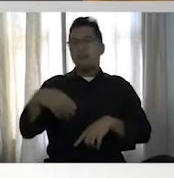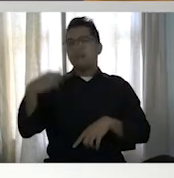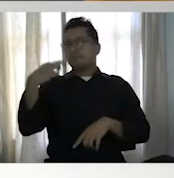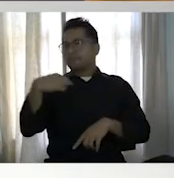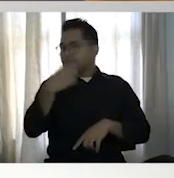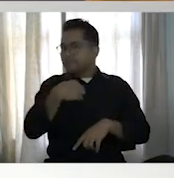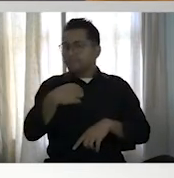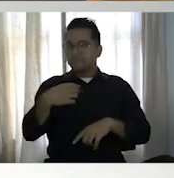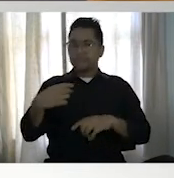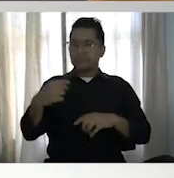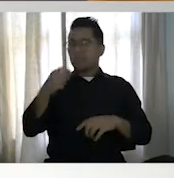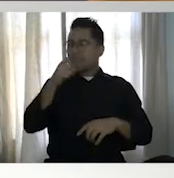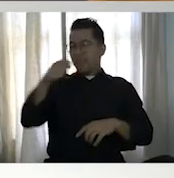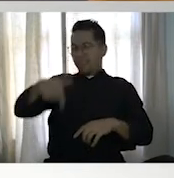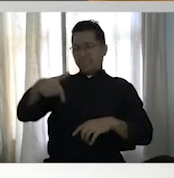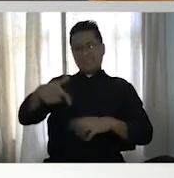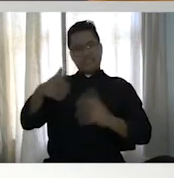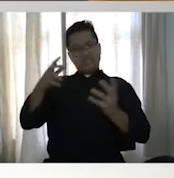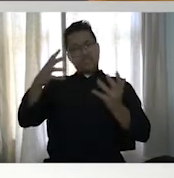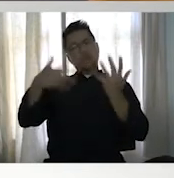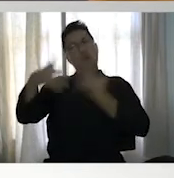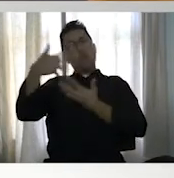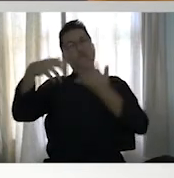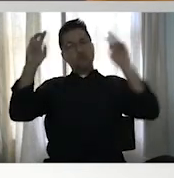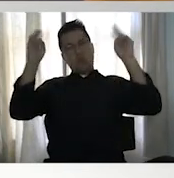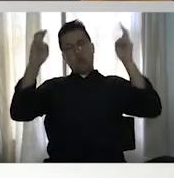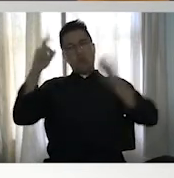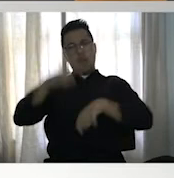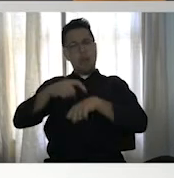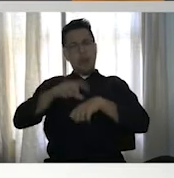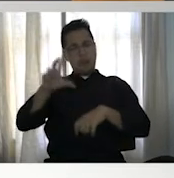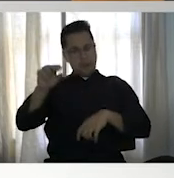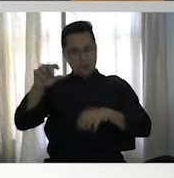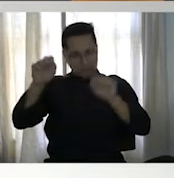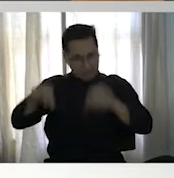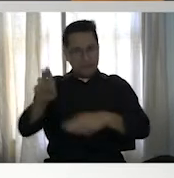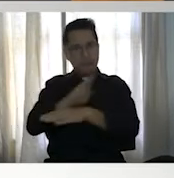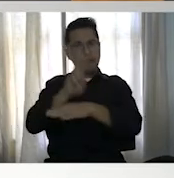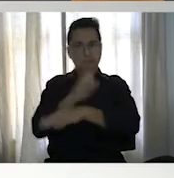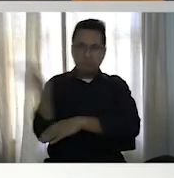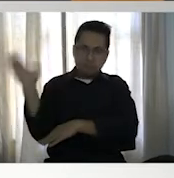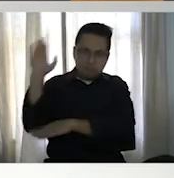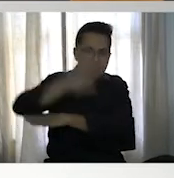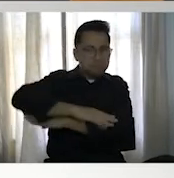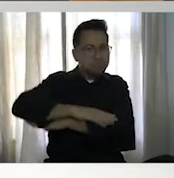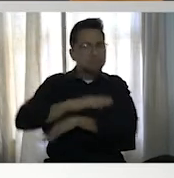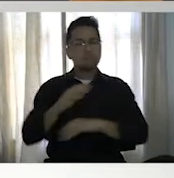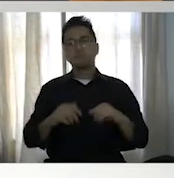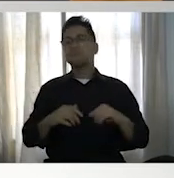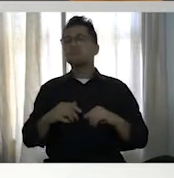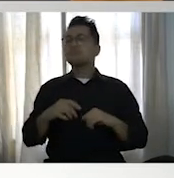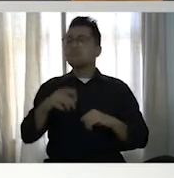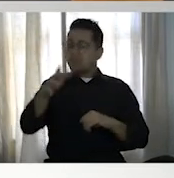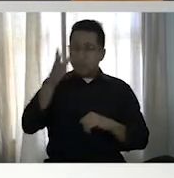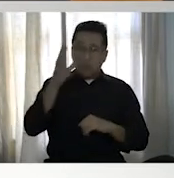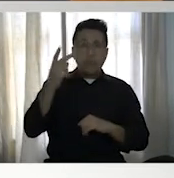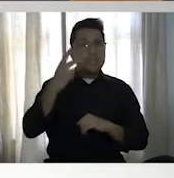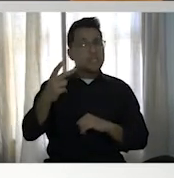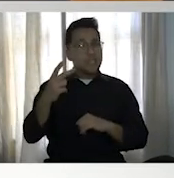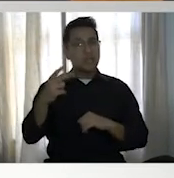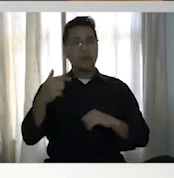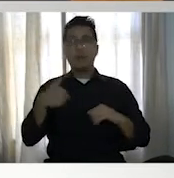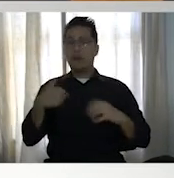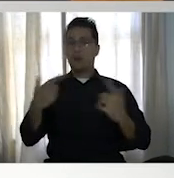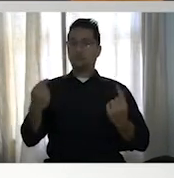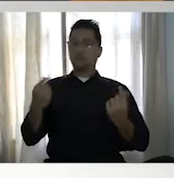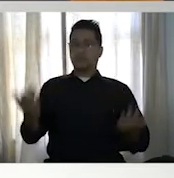is social time, but throughout your day. And you're going to see some of the things that we do in our groups and how we form our groups to